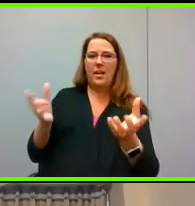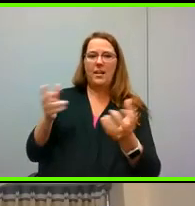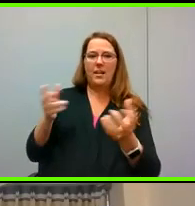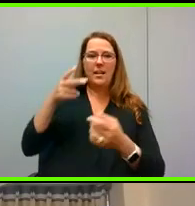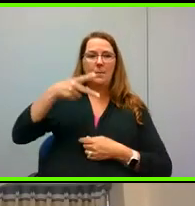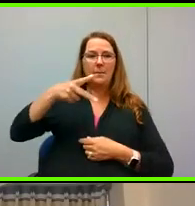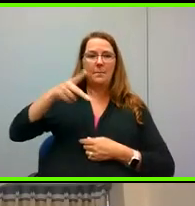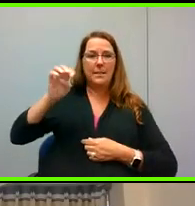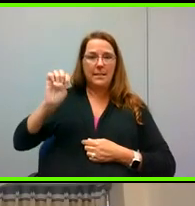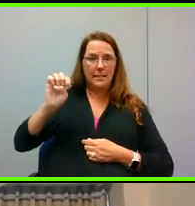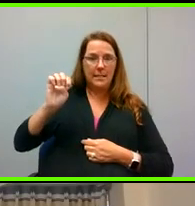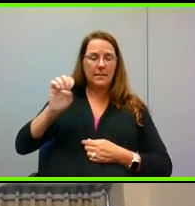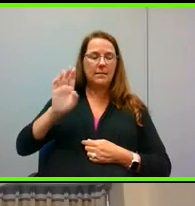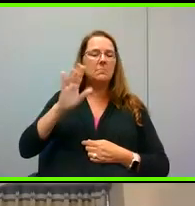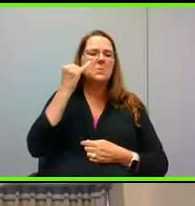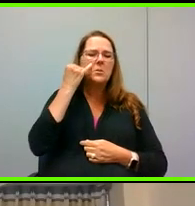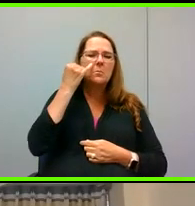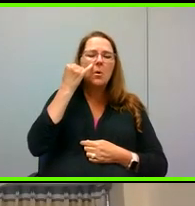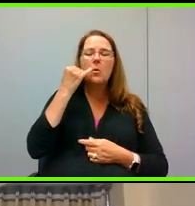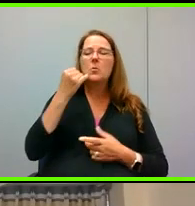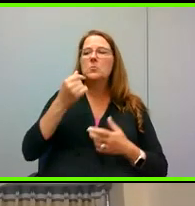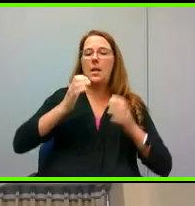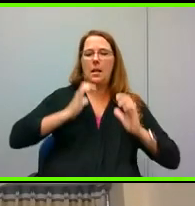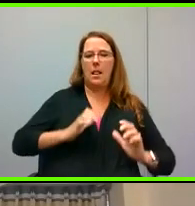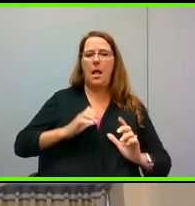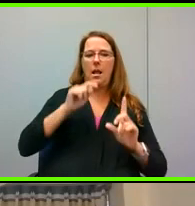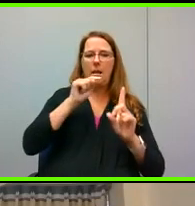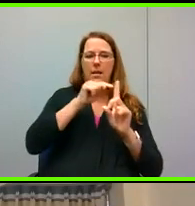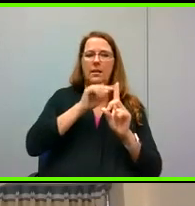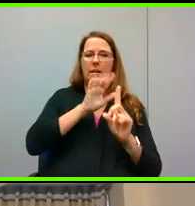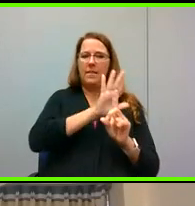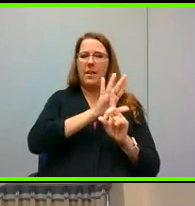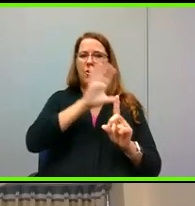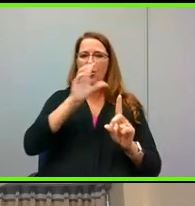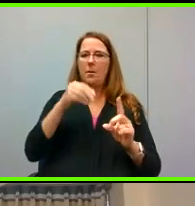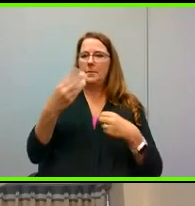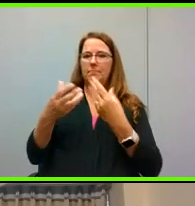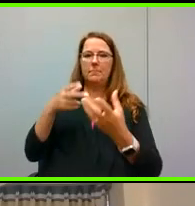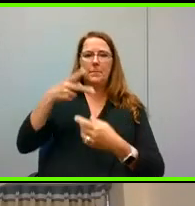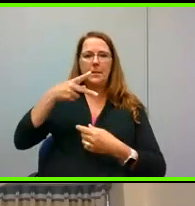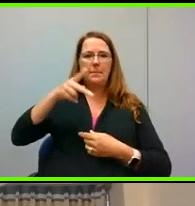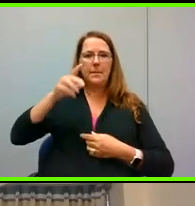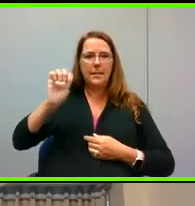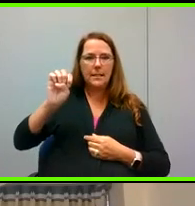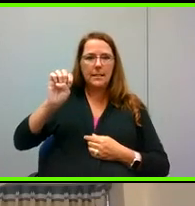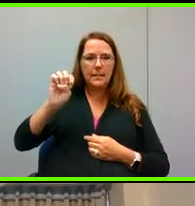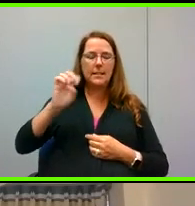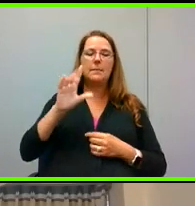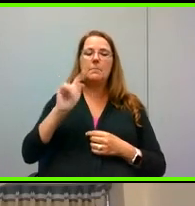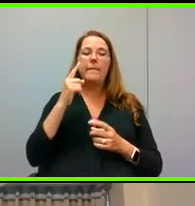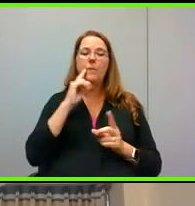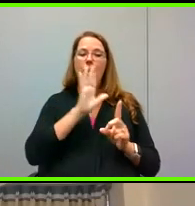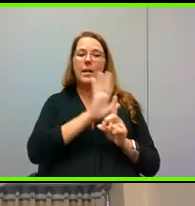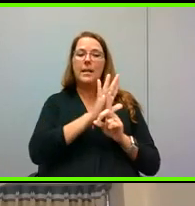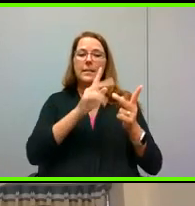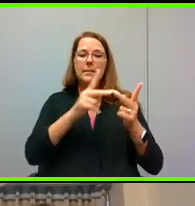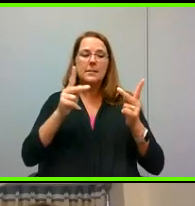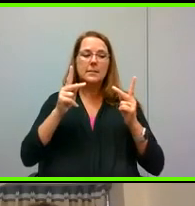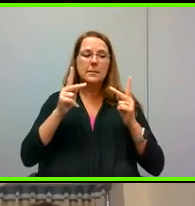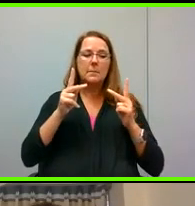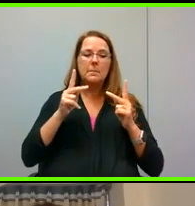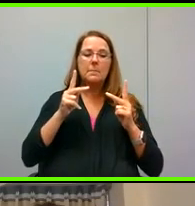say that we have a client that his company is handing out PPE, but say for his position, he runs through it enough. Will